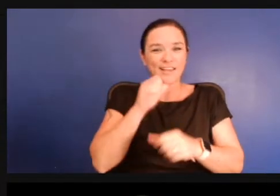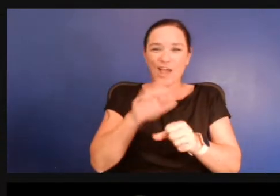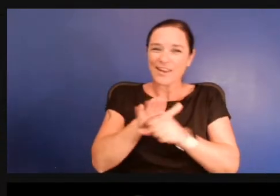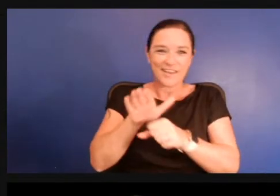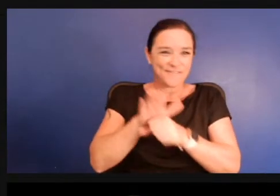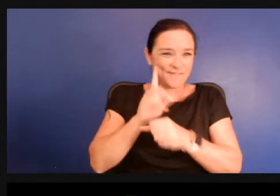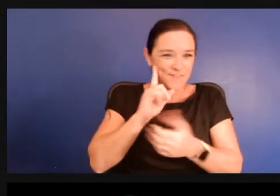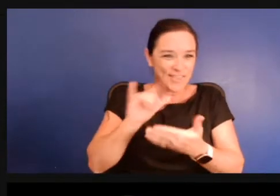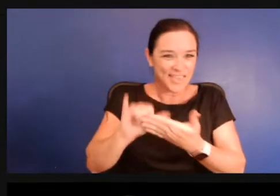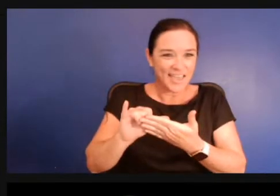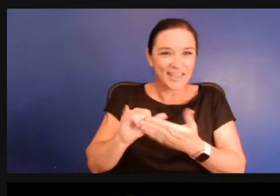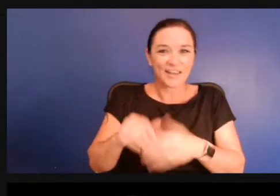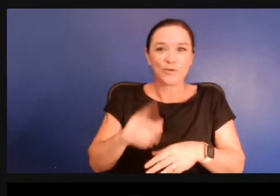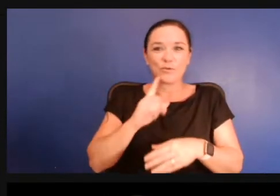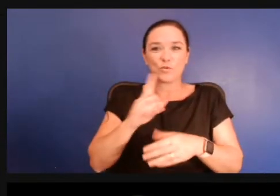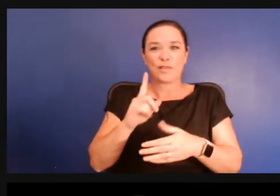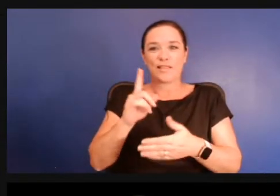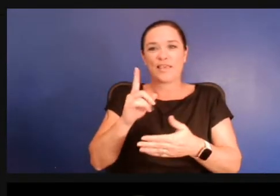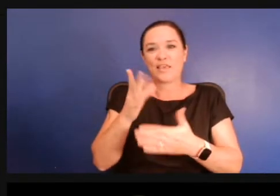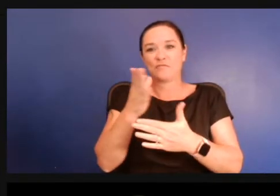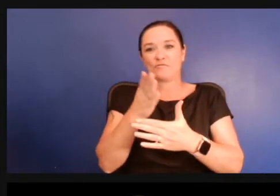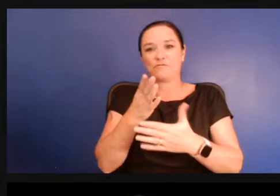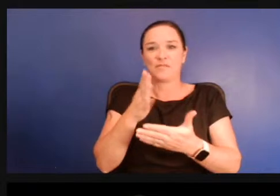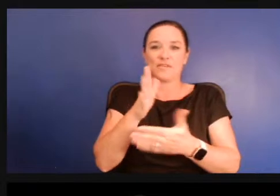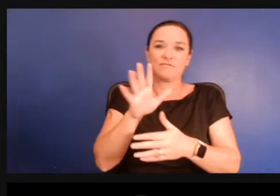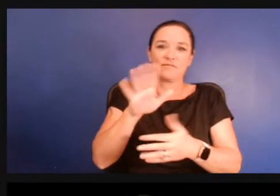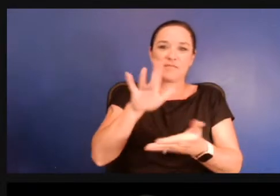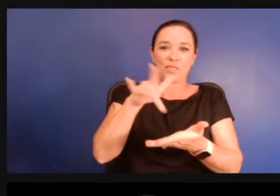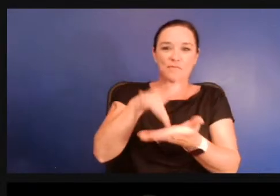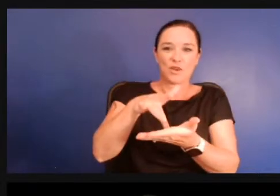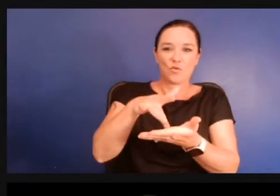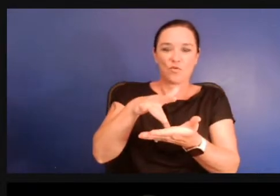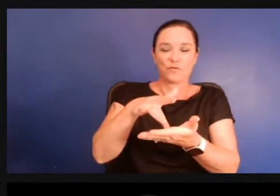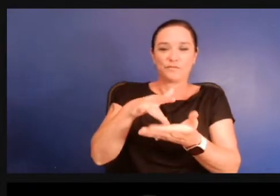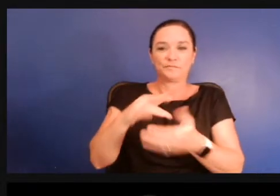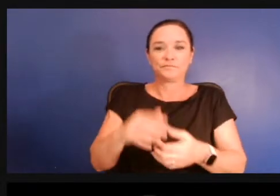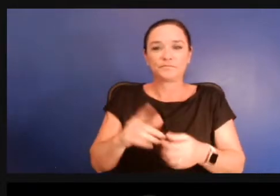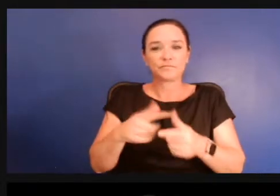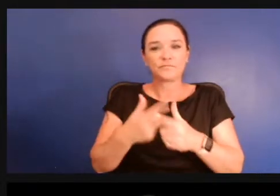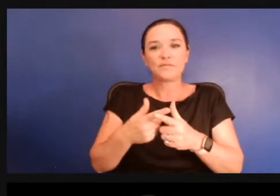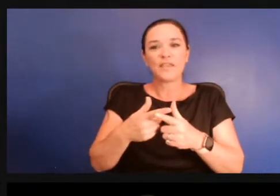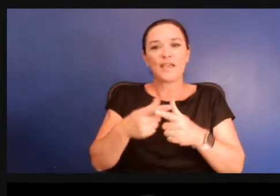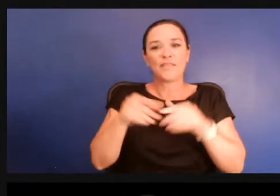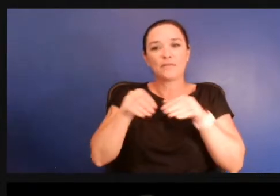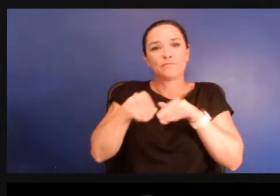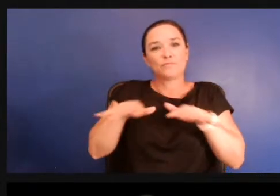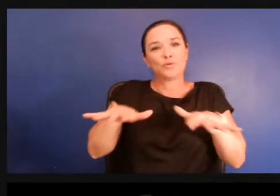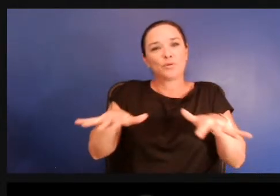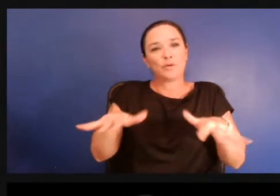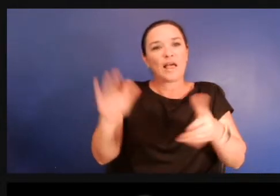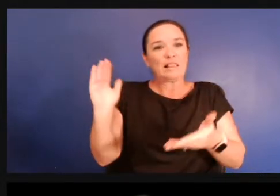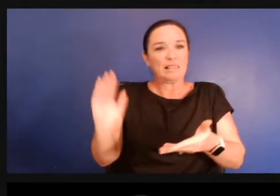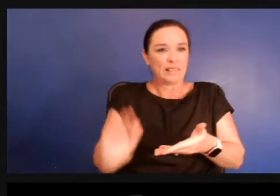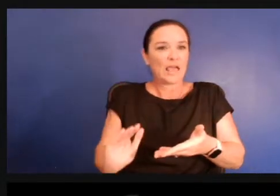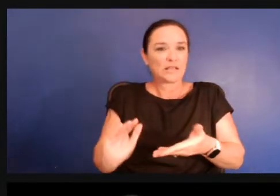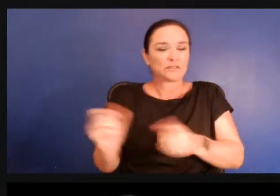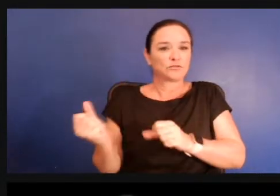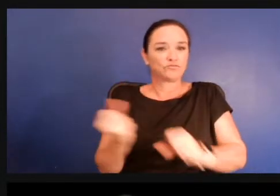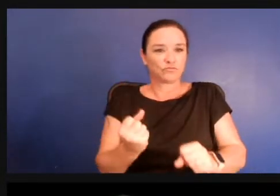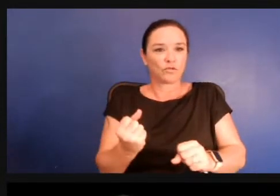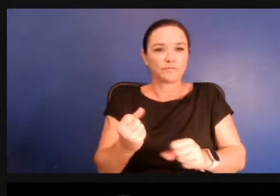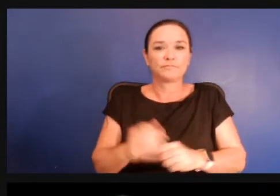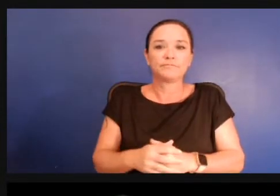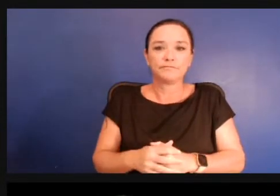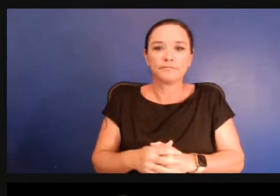was just really right around the middle right here. And then not as intense off towards the coast in the area where we were examining last